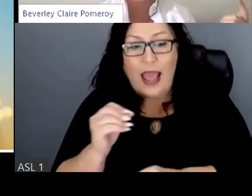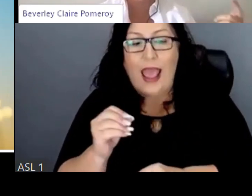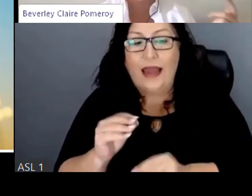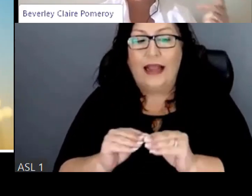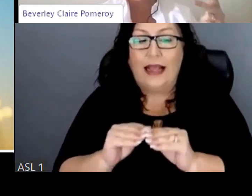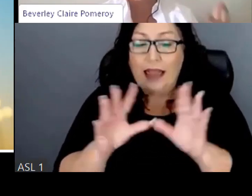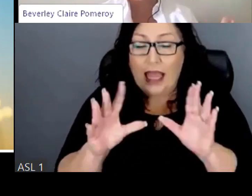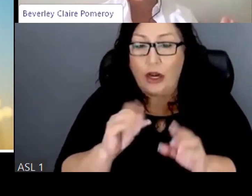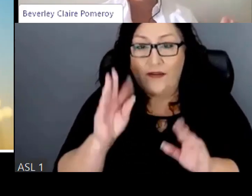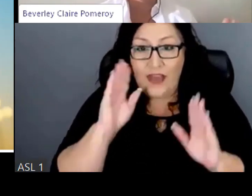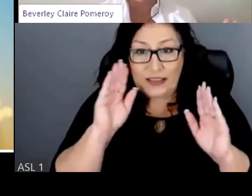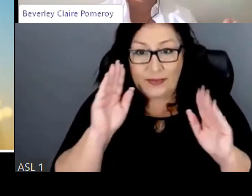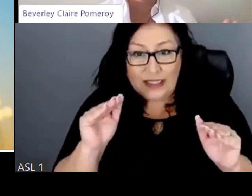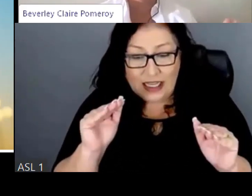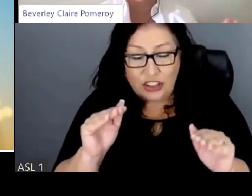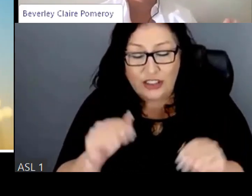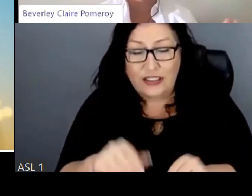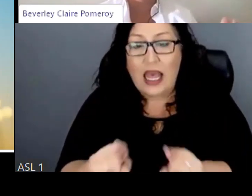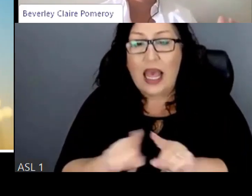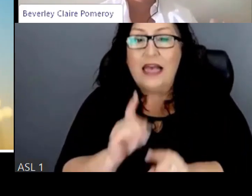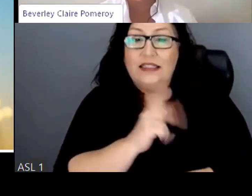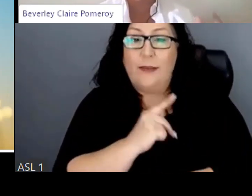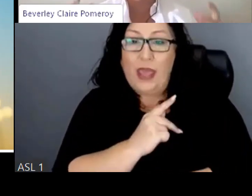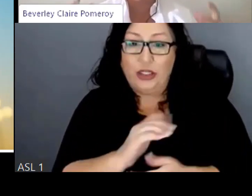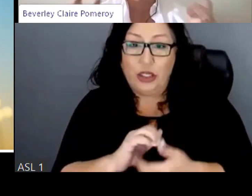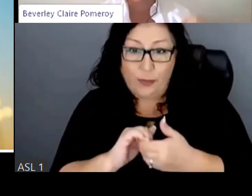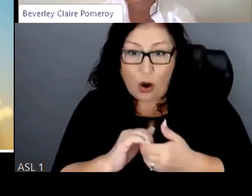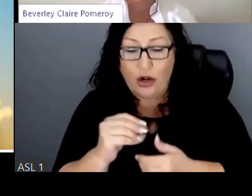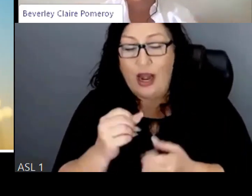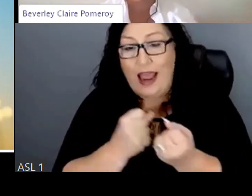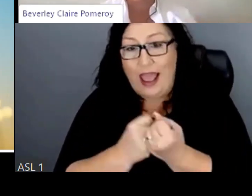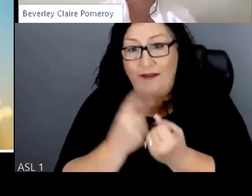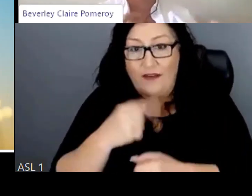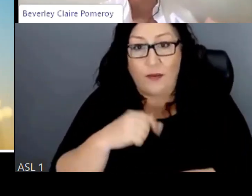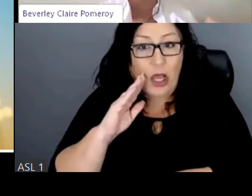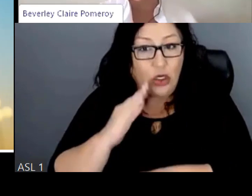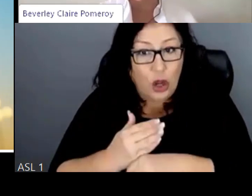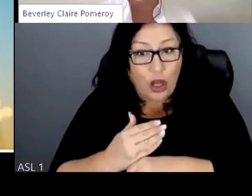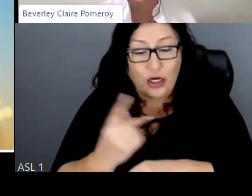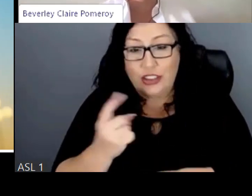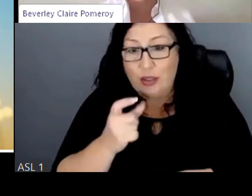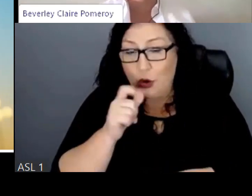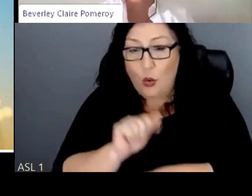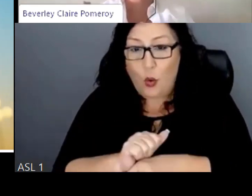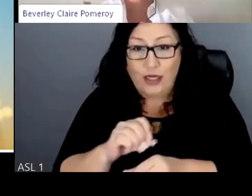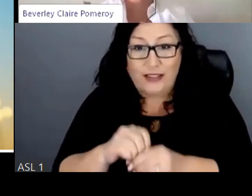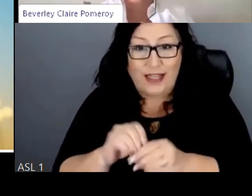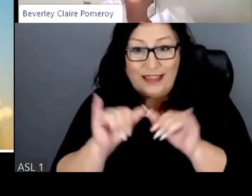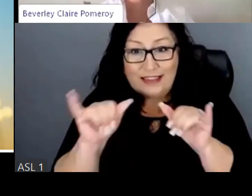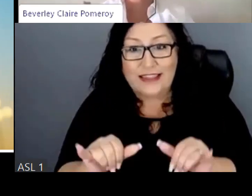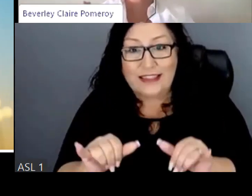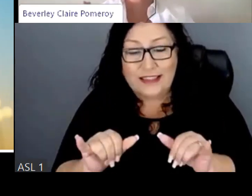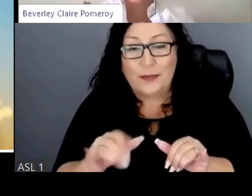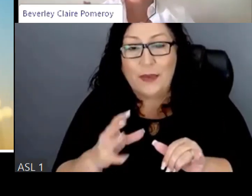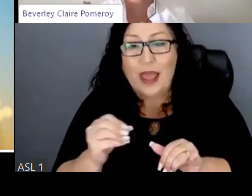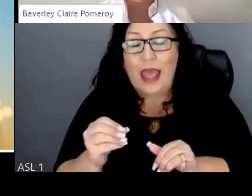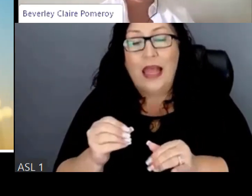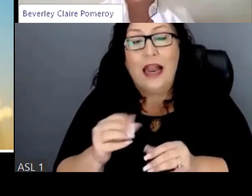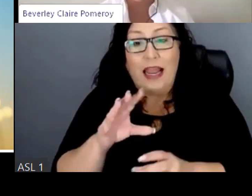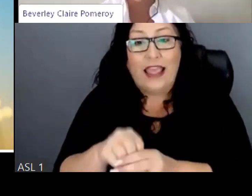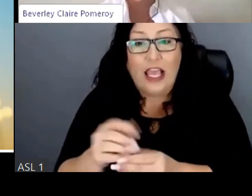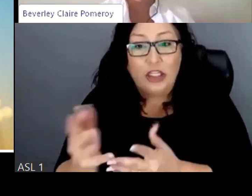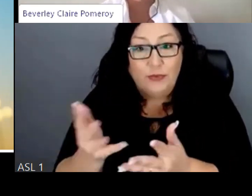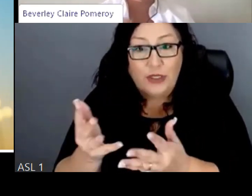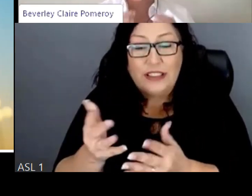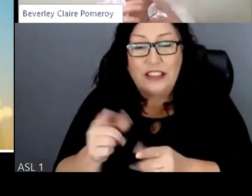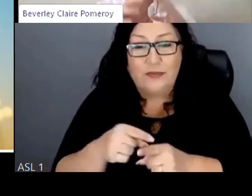contribute, and clarity of expectations. And as a patient partner, as an advocate for my daughter, as someone who works in the system and an